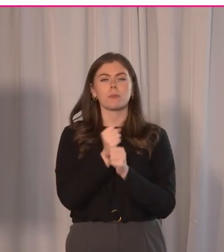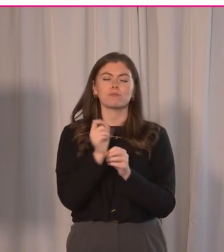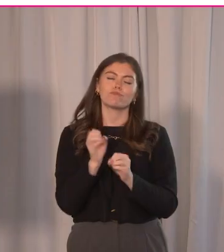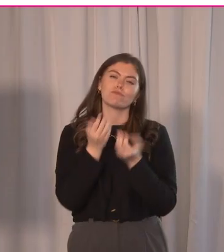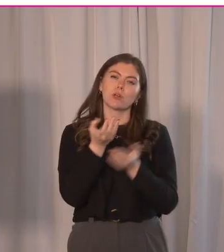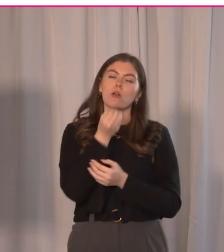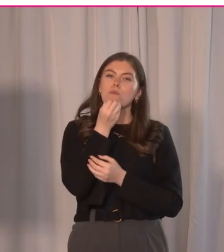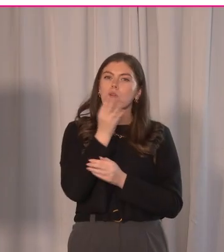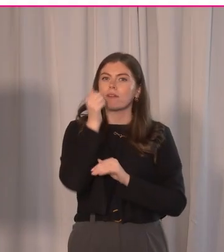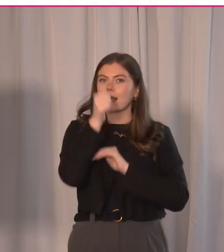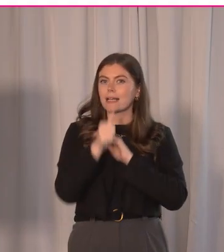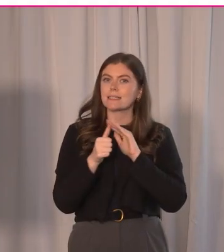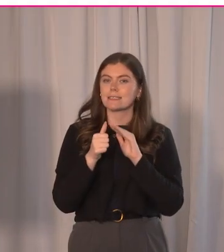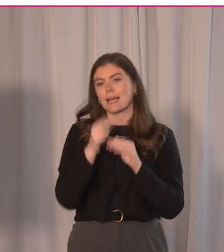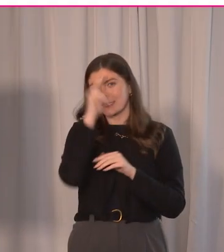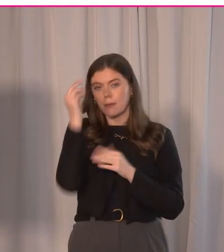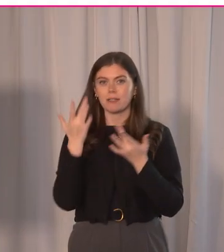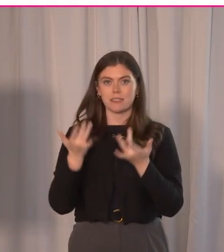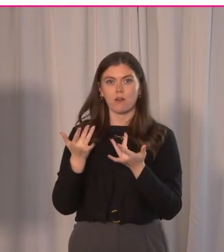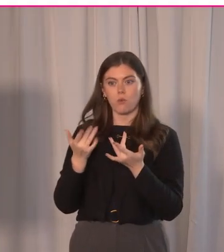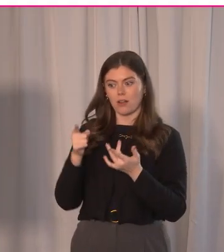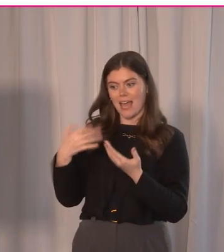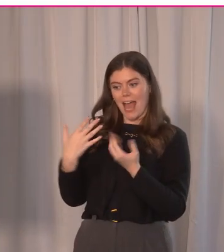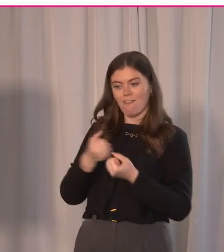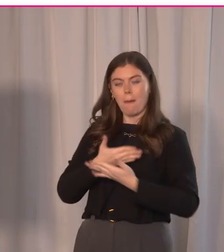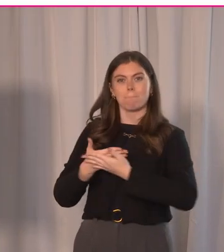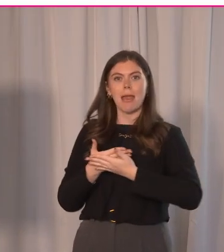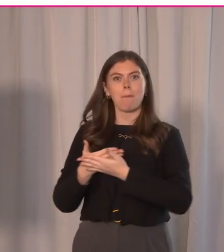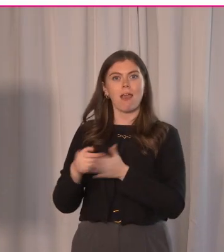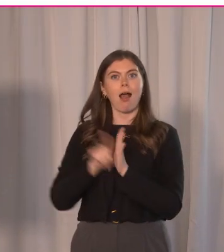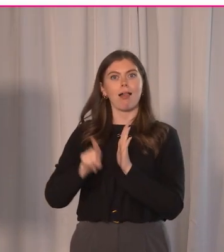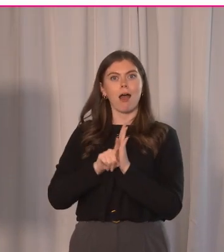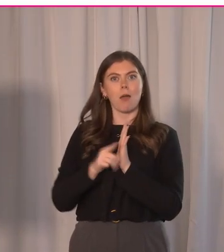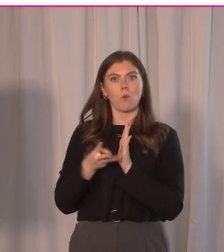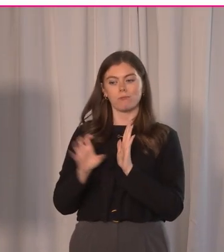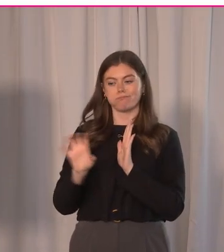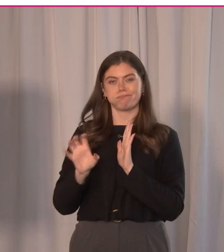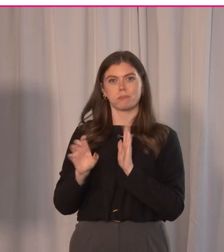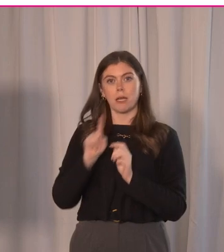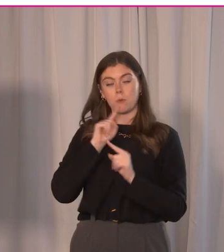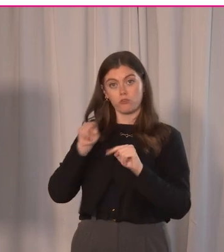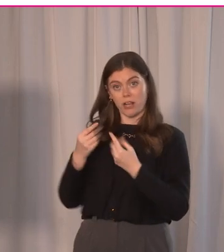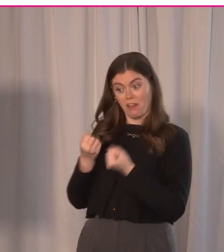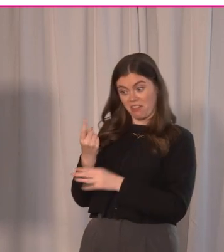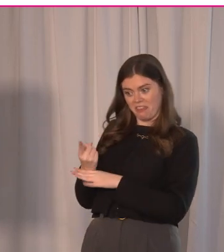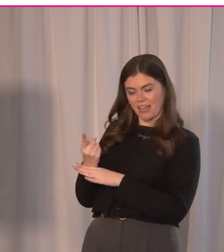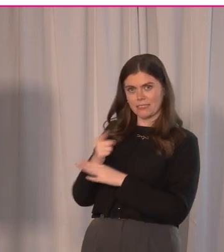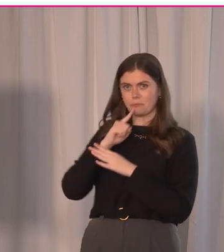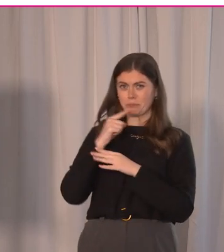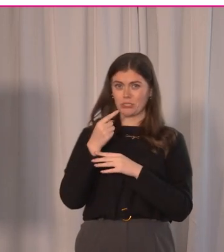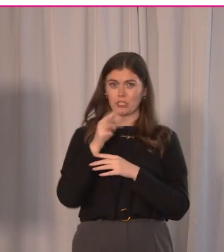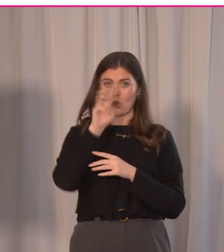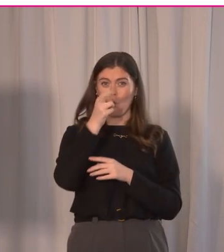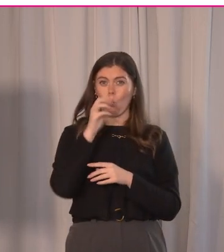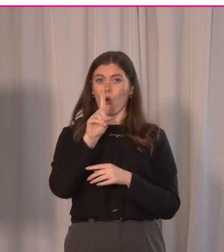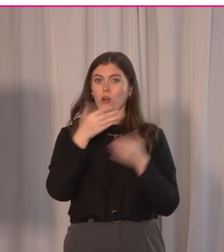examples of being offered a baby alarm, one of these that will go off, but the challenge of having that and being in an open ward with a lot